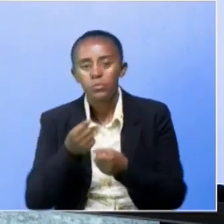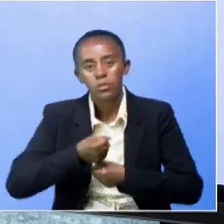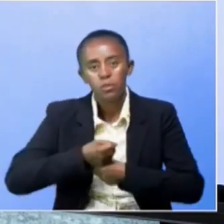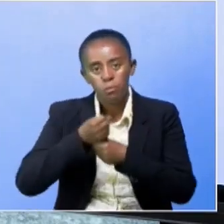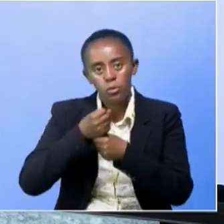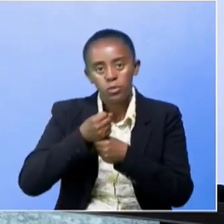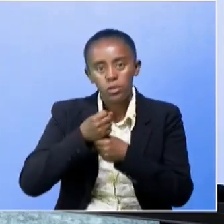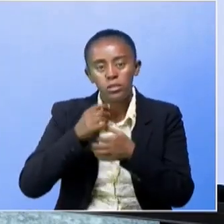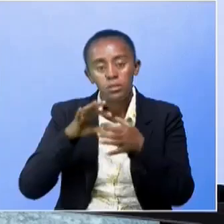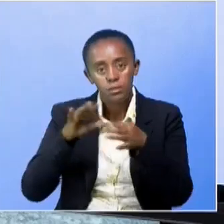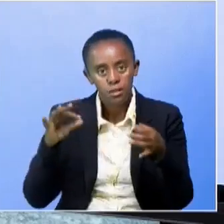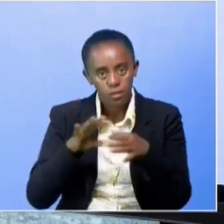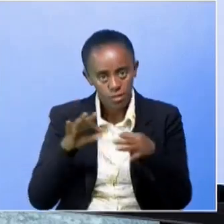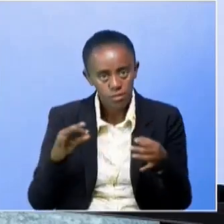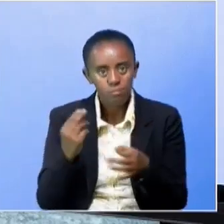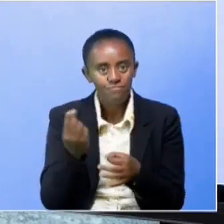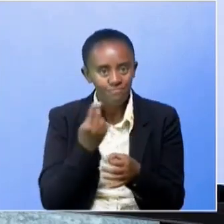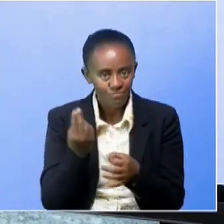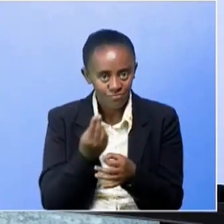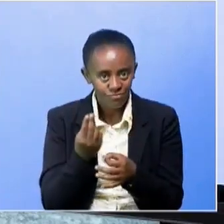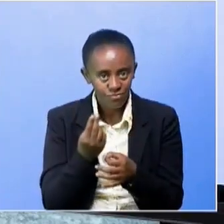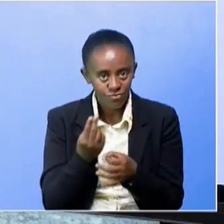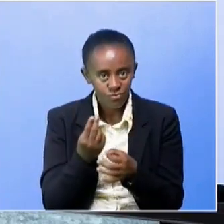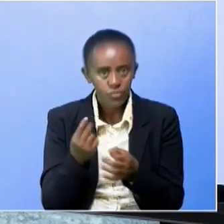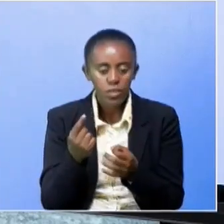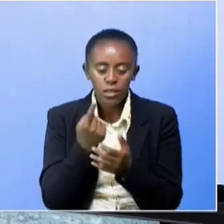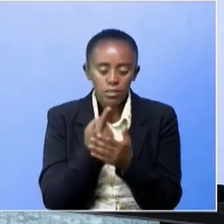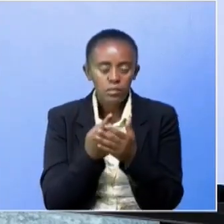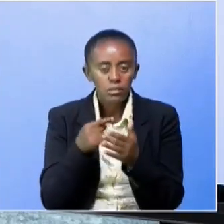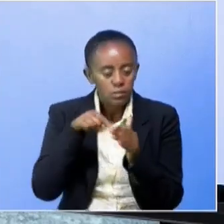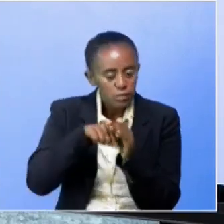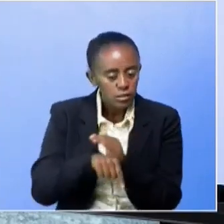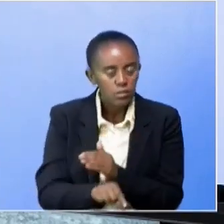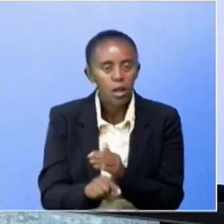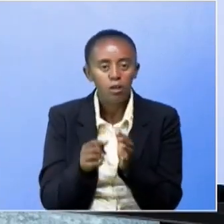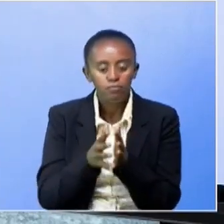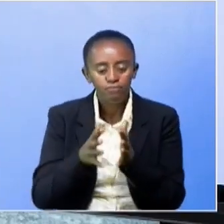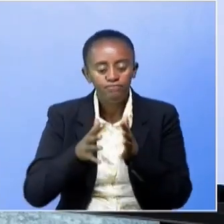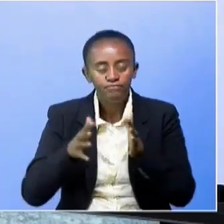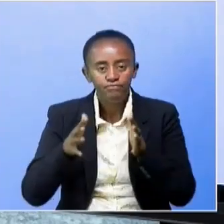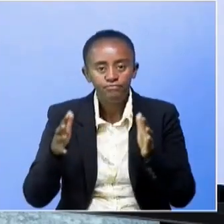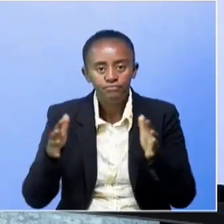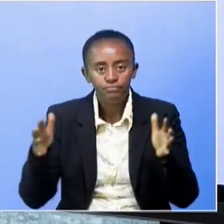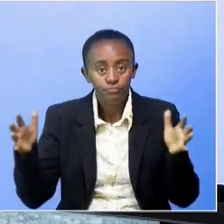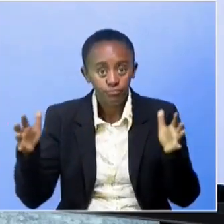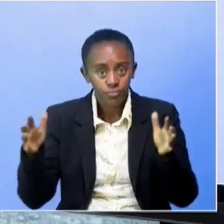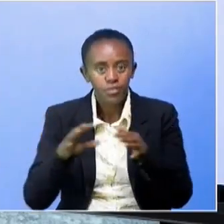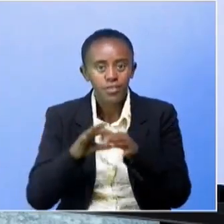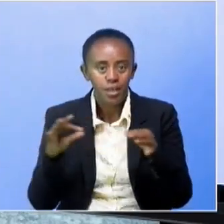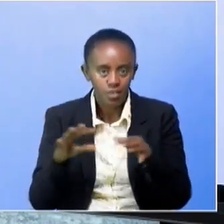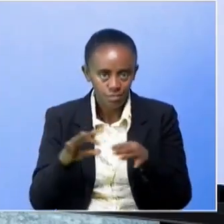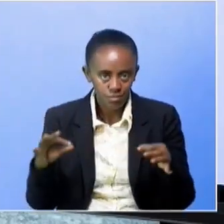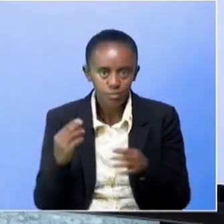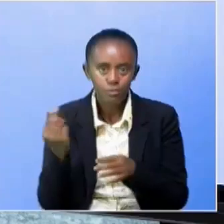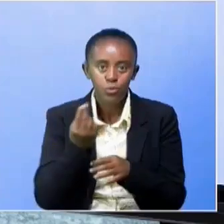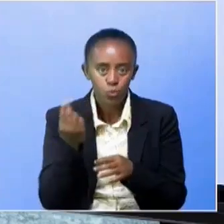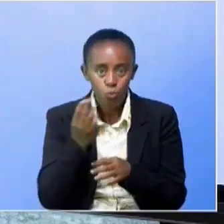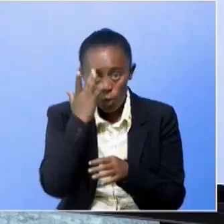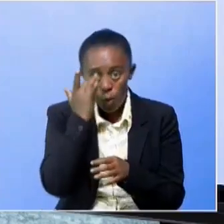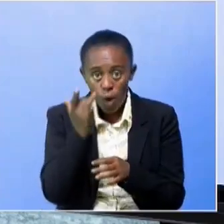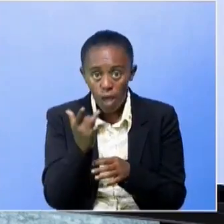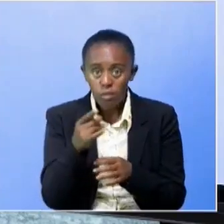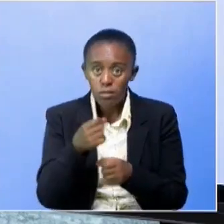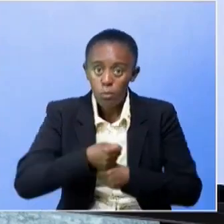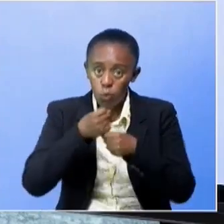supporting sentences to talk about in detail the topic sentence. So that's why we say the